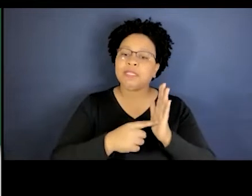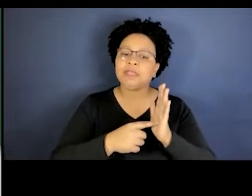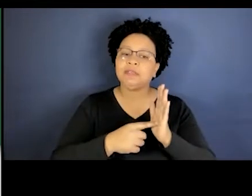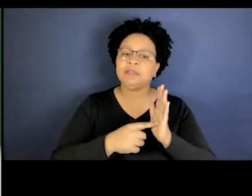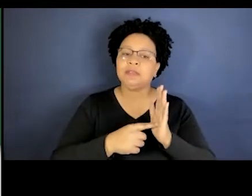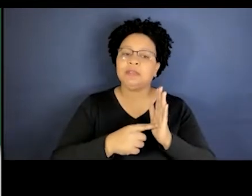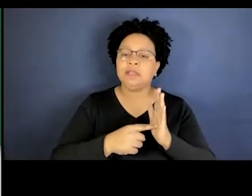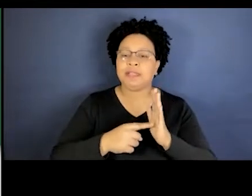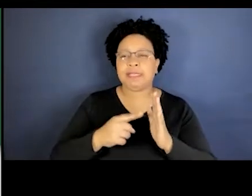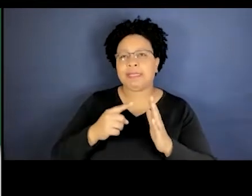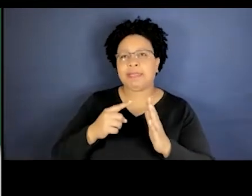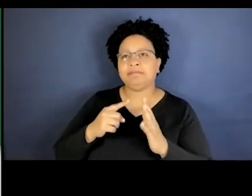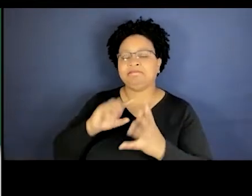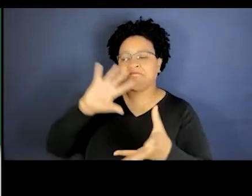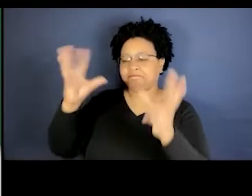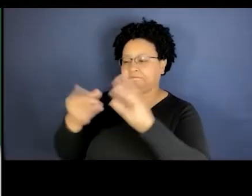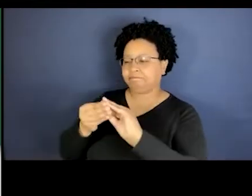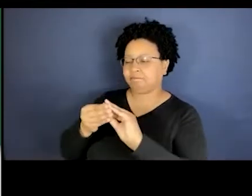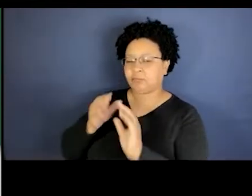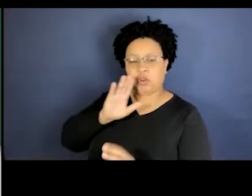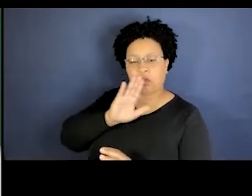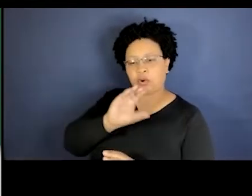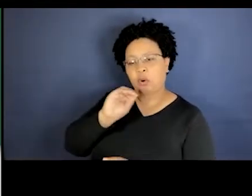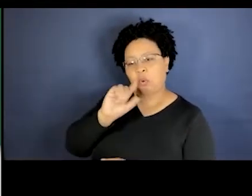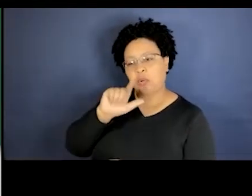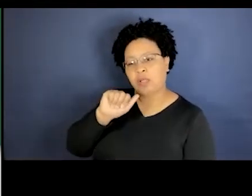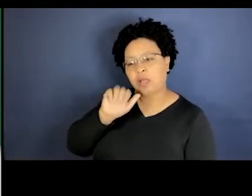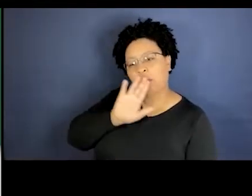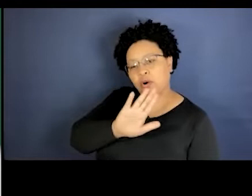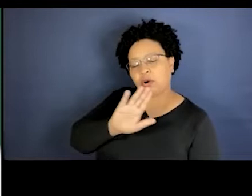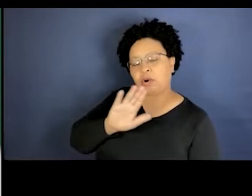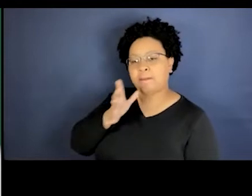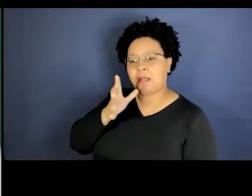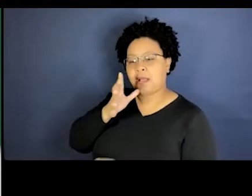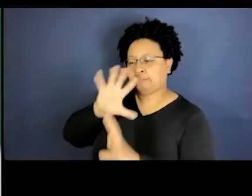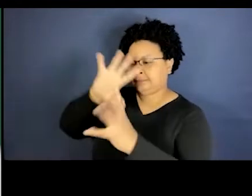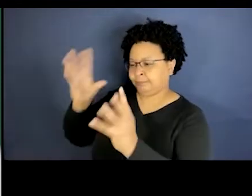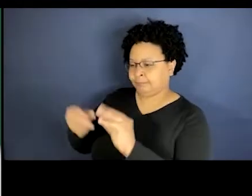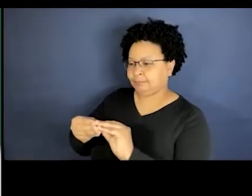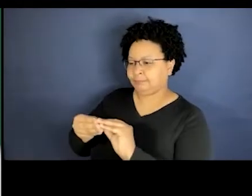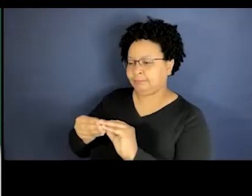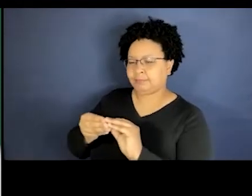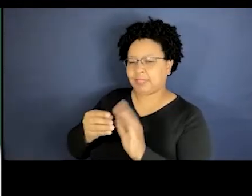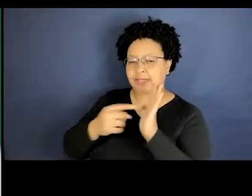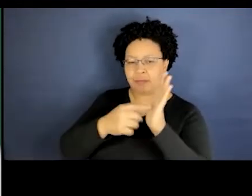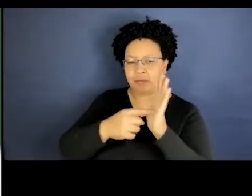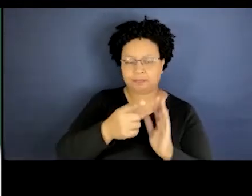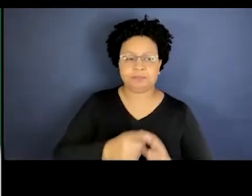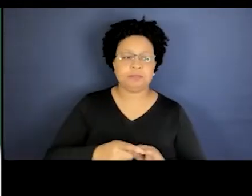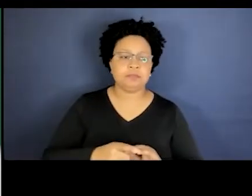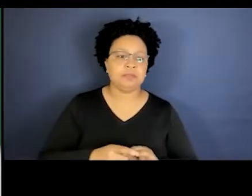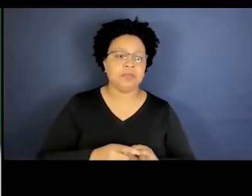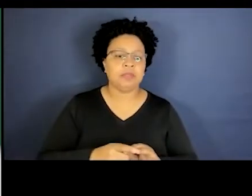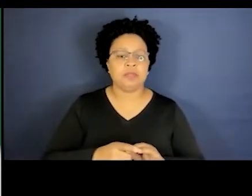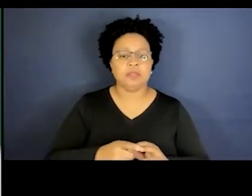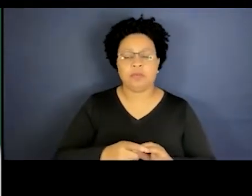her mother. And so Ola is going to represent, Ola's quote will now be read by Bonita.